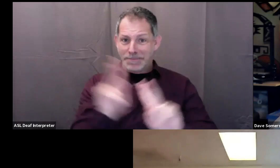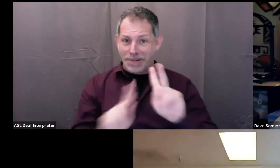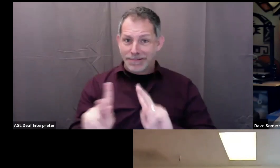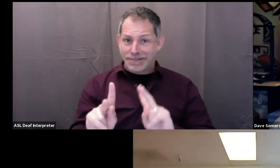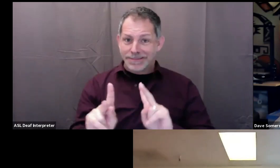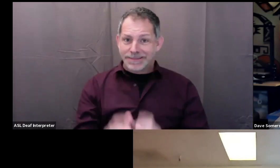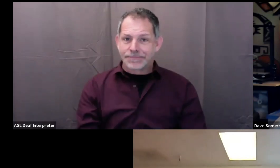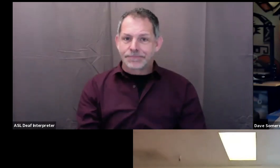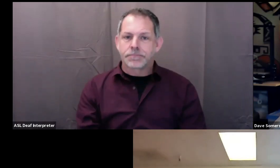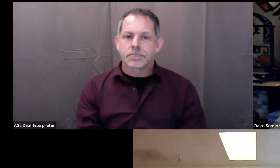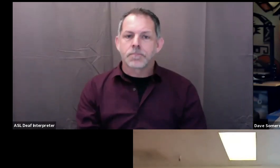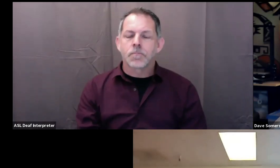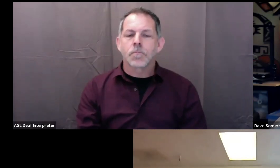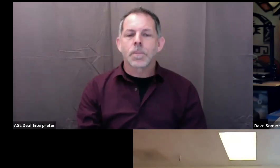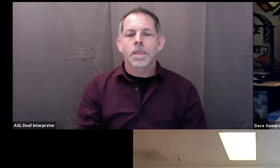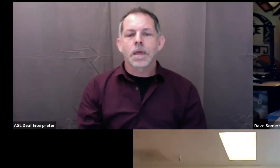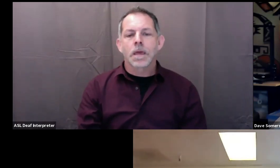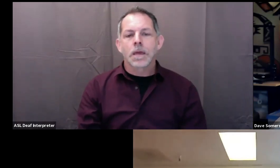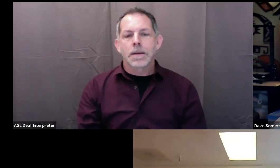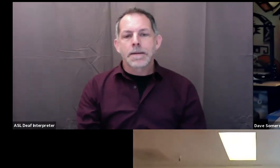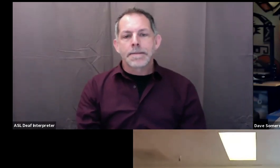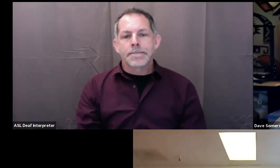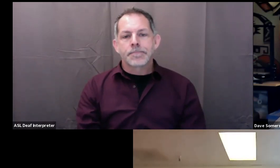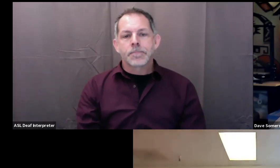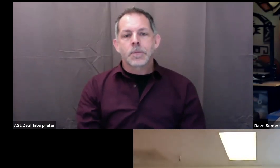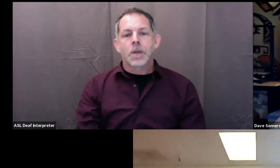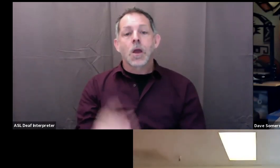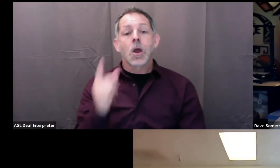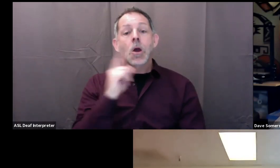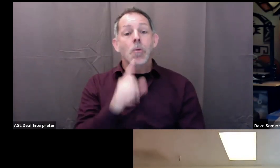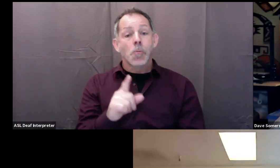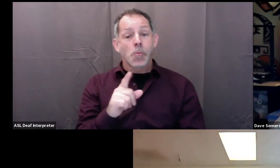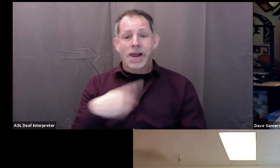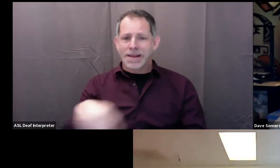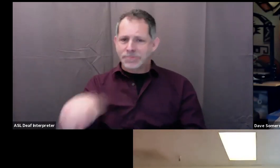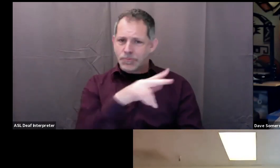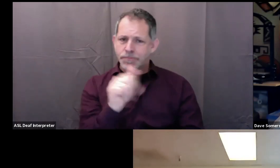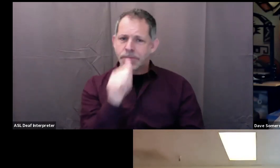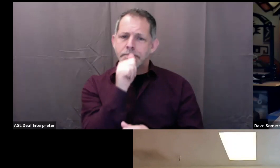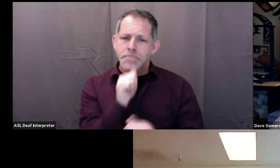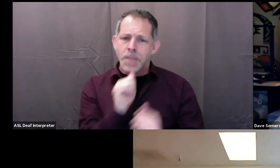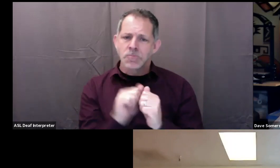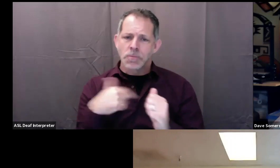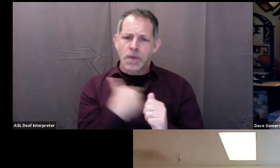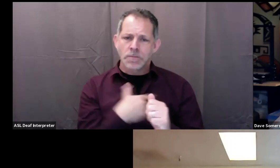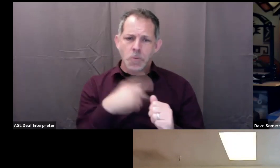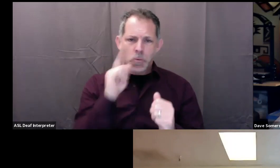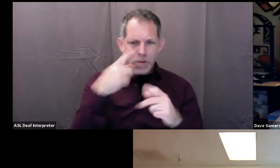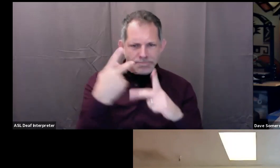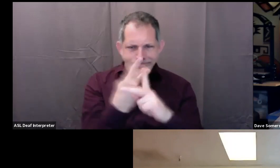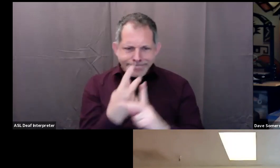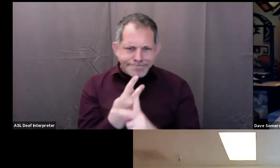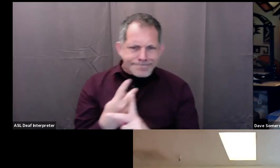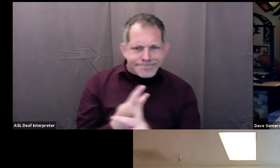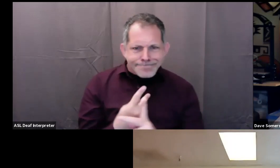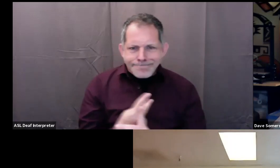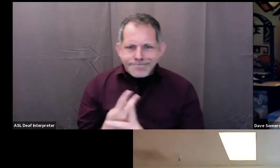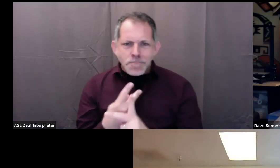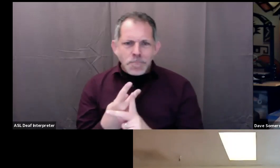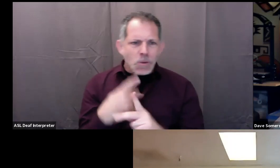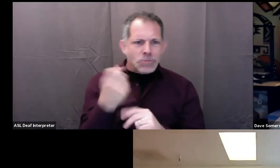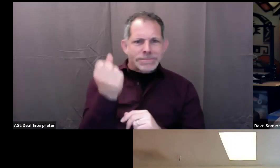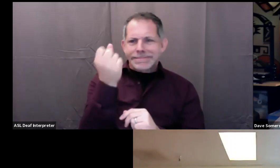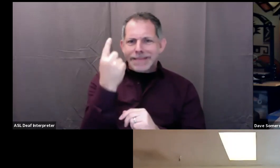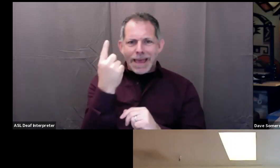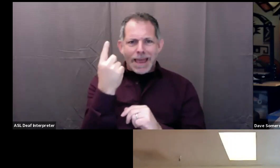I'm going to ask for your patience and understanding in this, that we may not be far away from applying, but we need